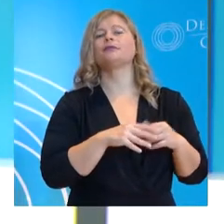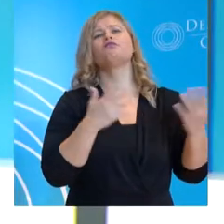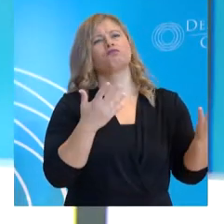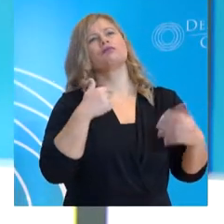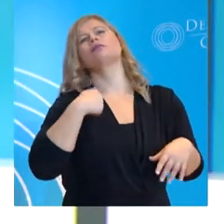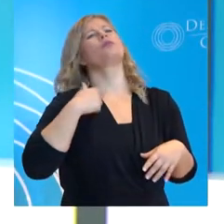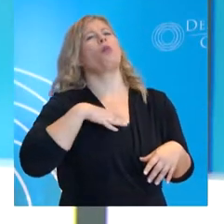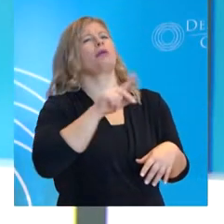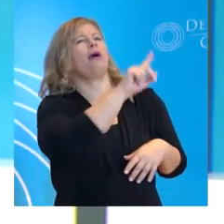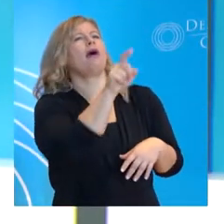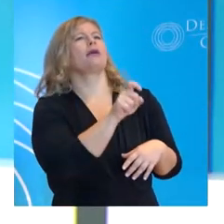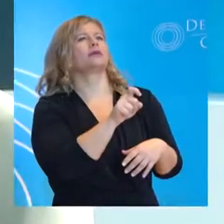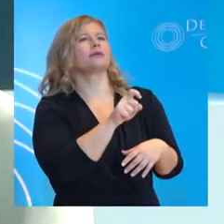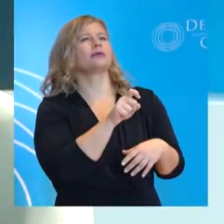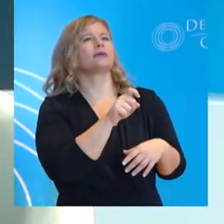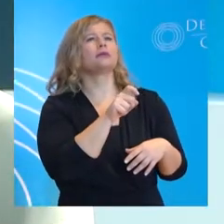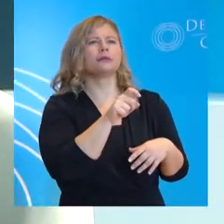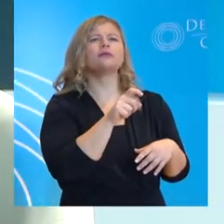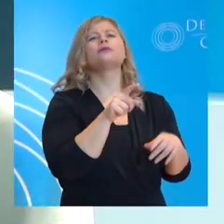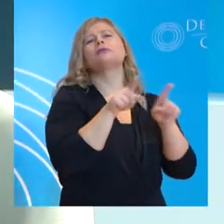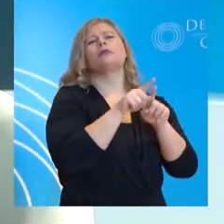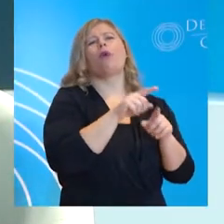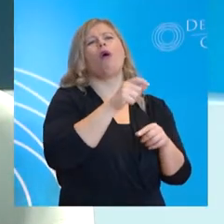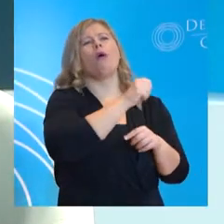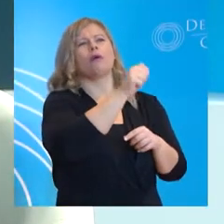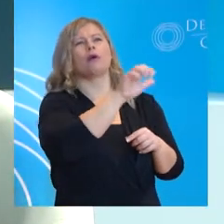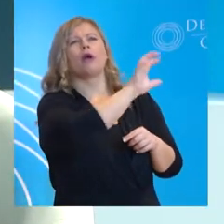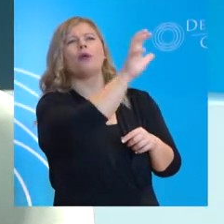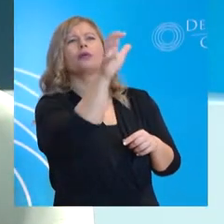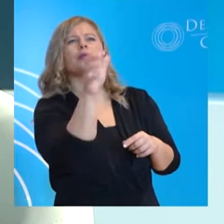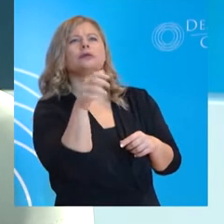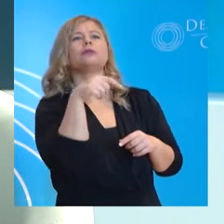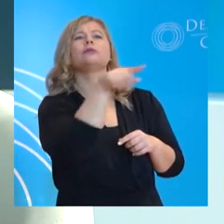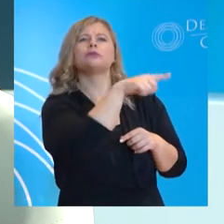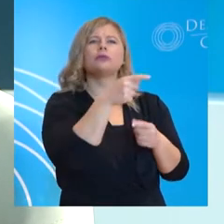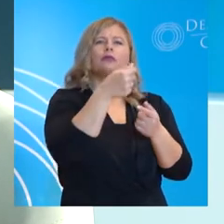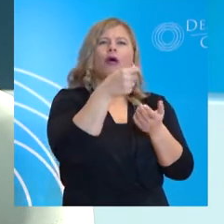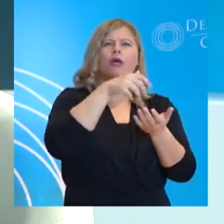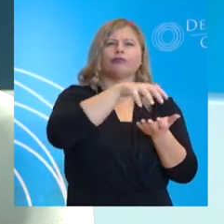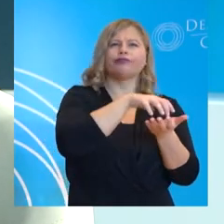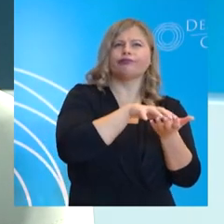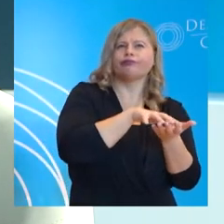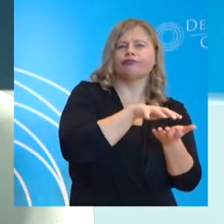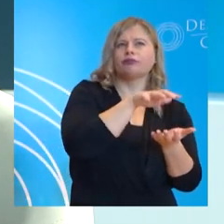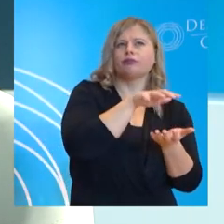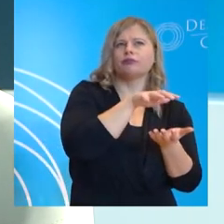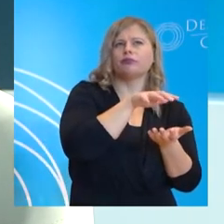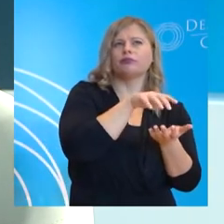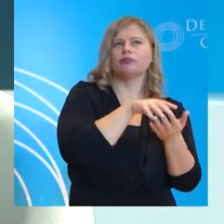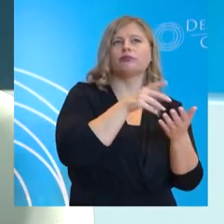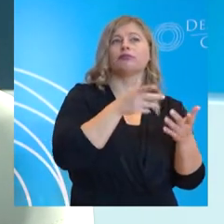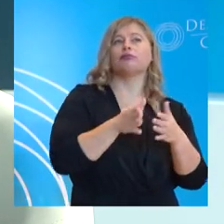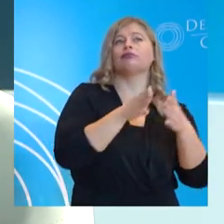in every country, but perhaps have been magnified by COVID, given health